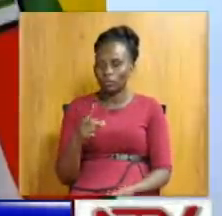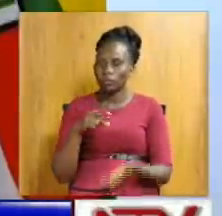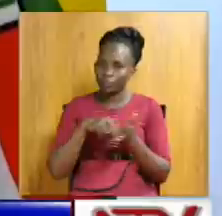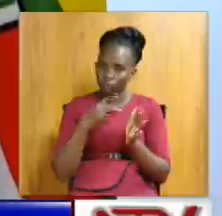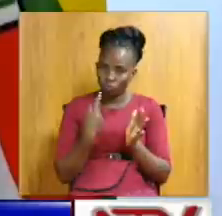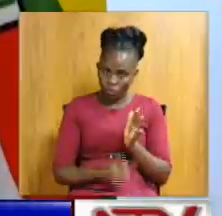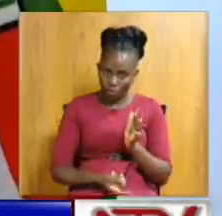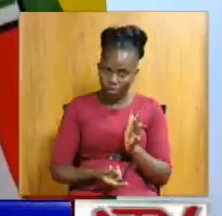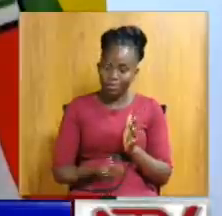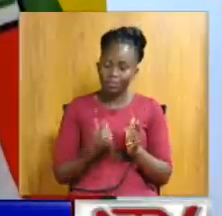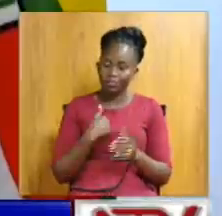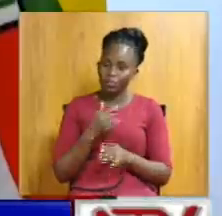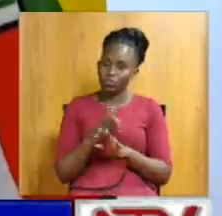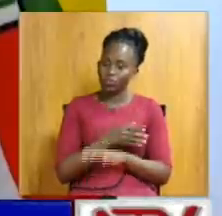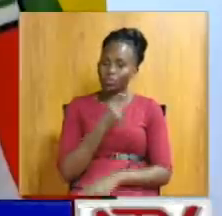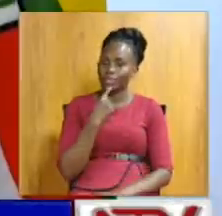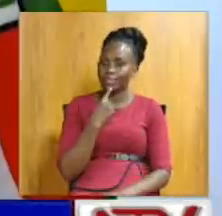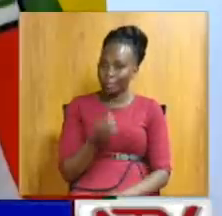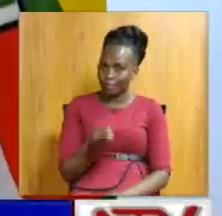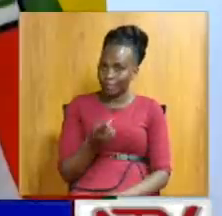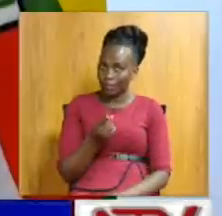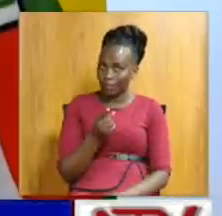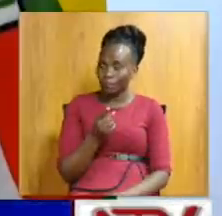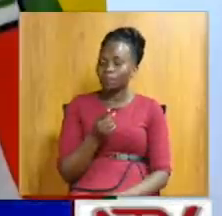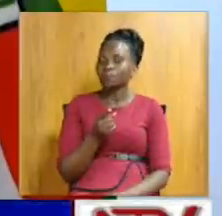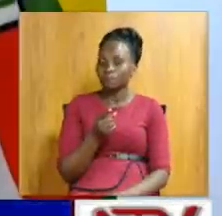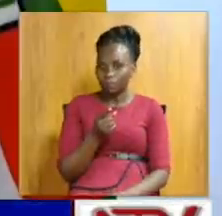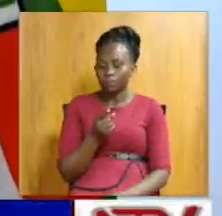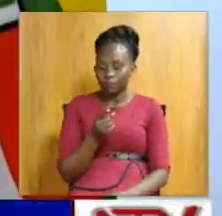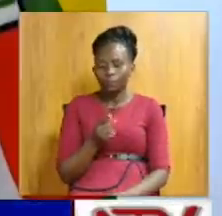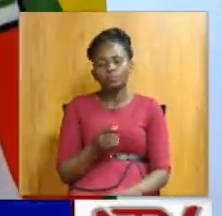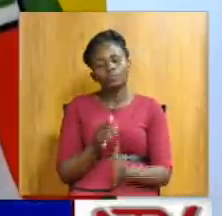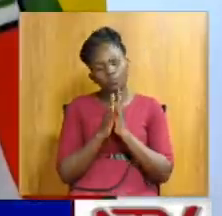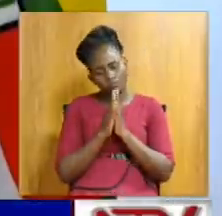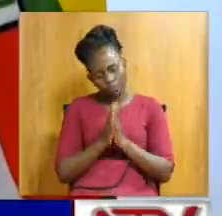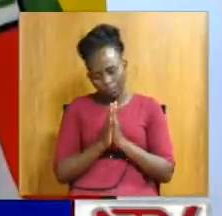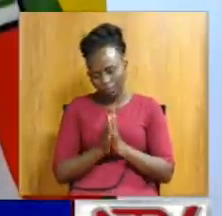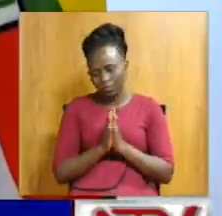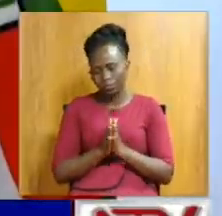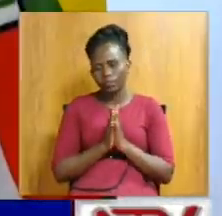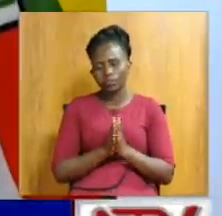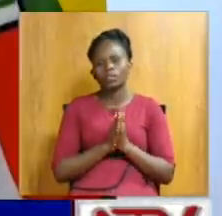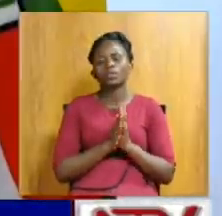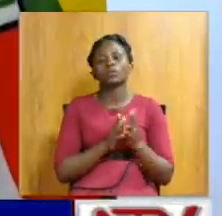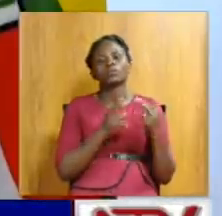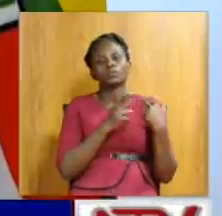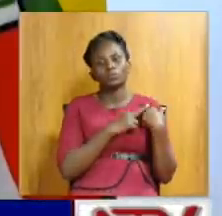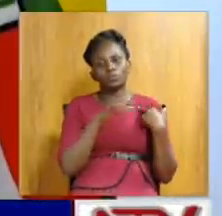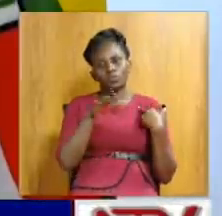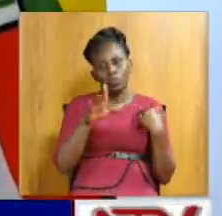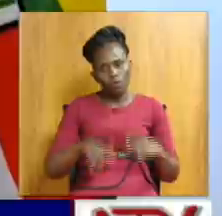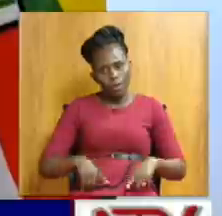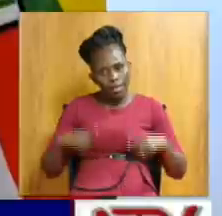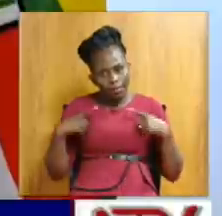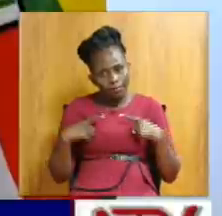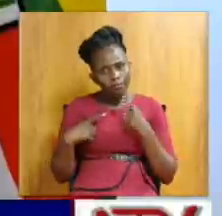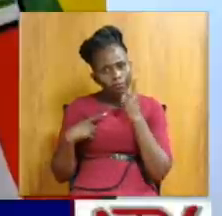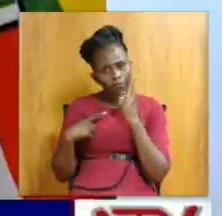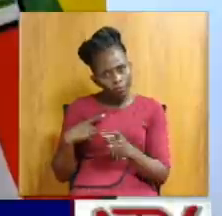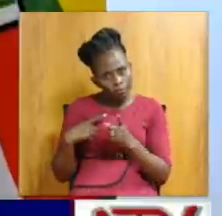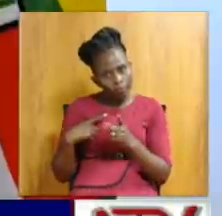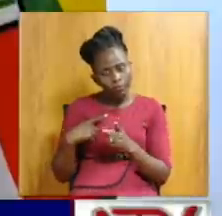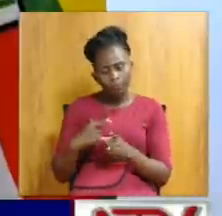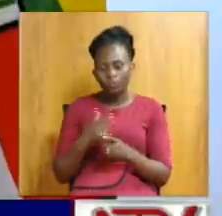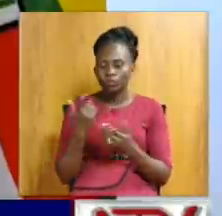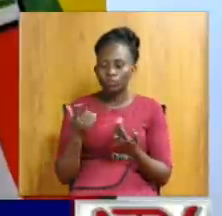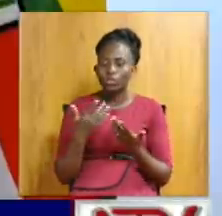Therefore, as I said above, be responsible for your life. Here in the State House group,